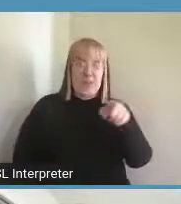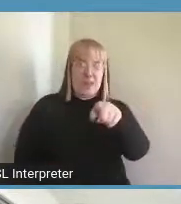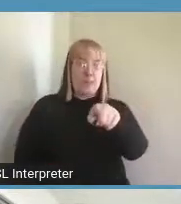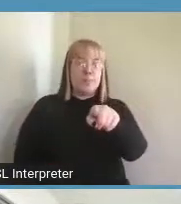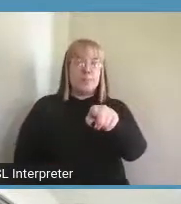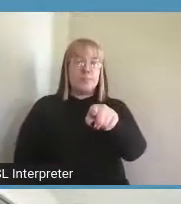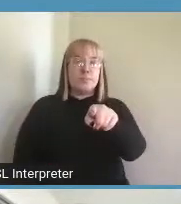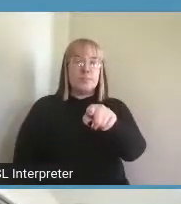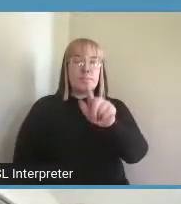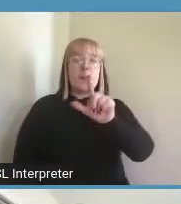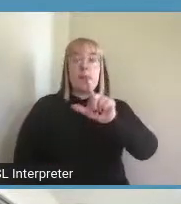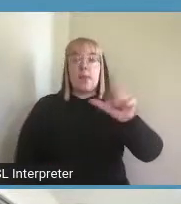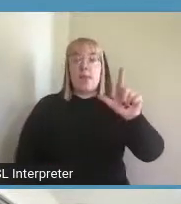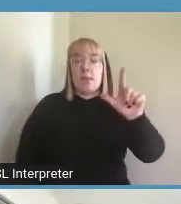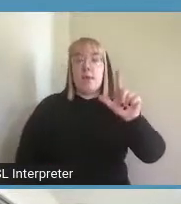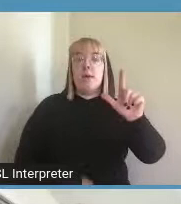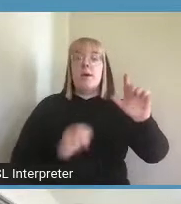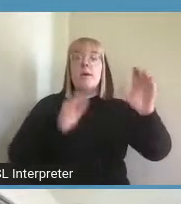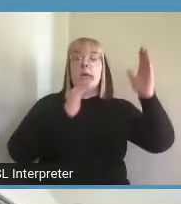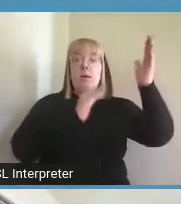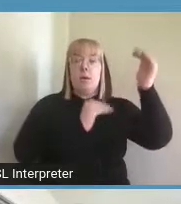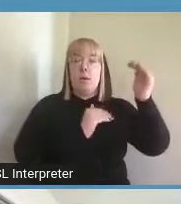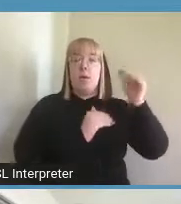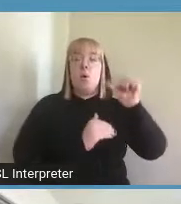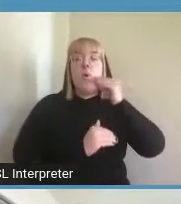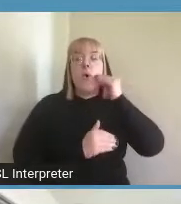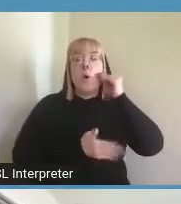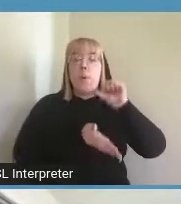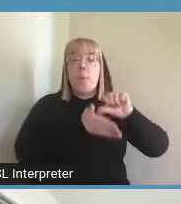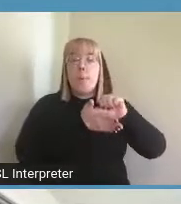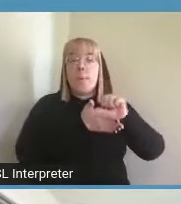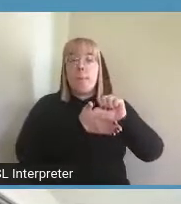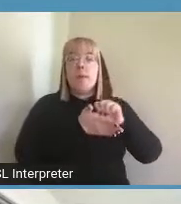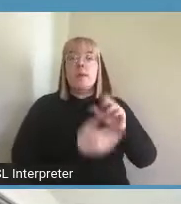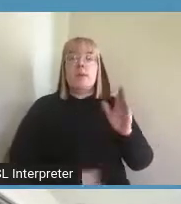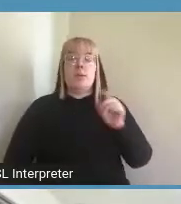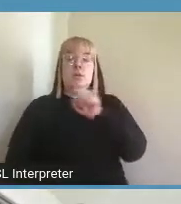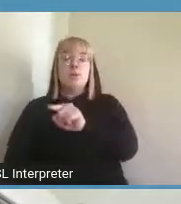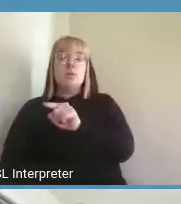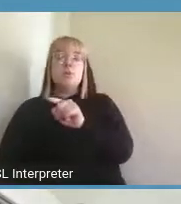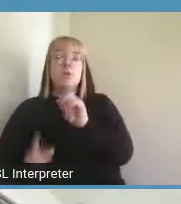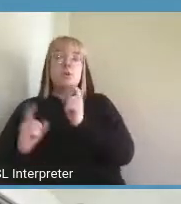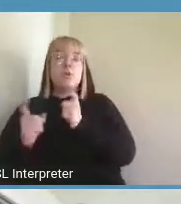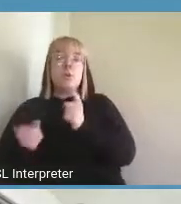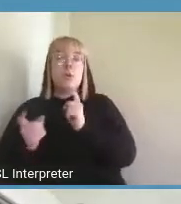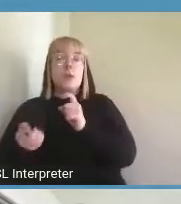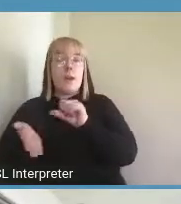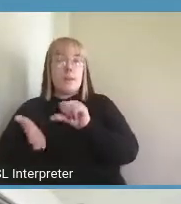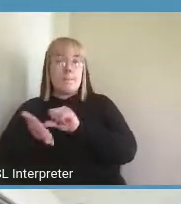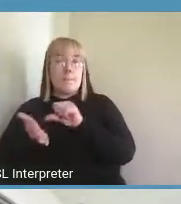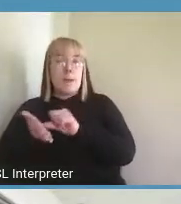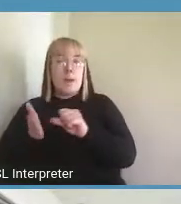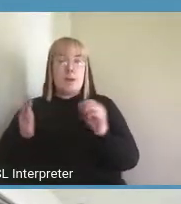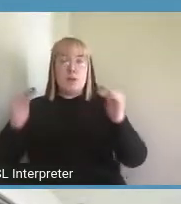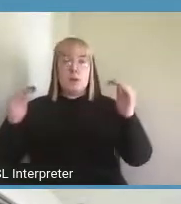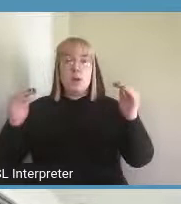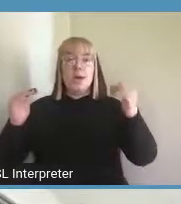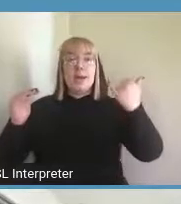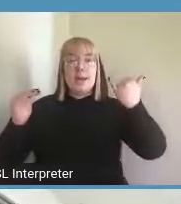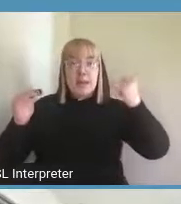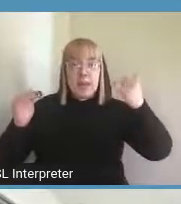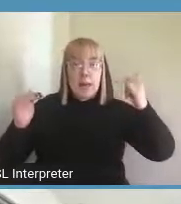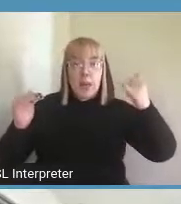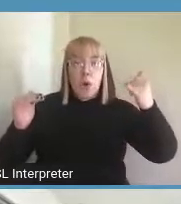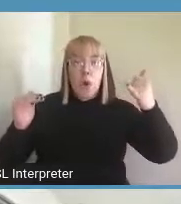On the left, you see homepage load times. On the right, donate page load times. And in yellow, you're seeing